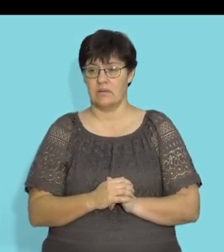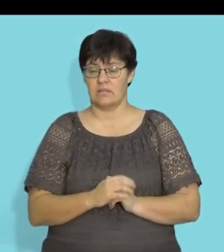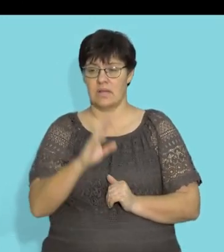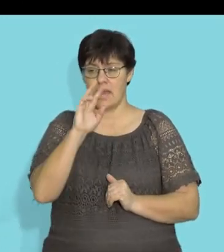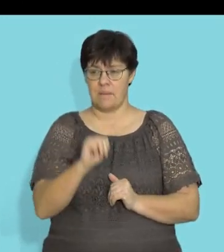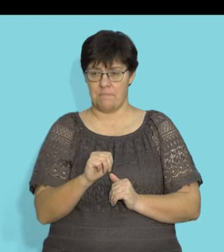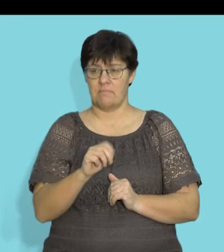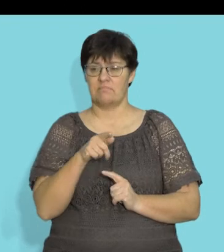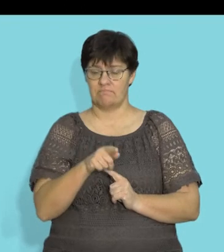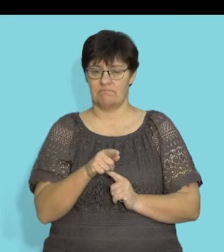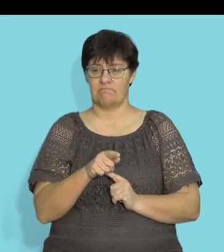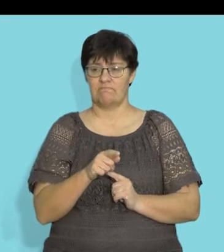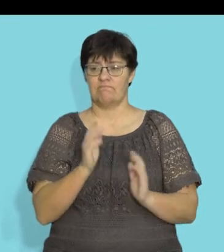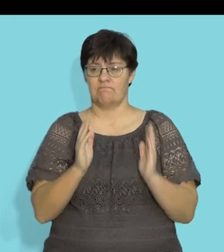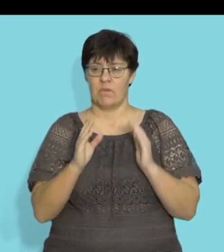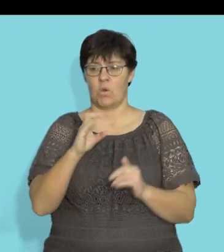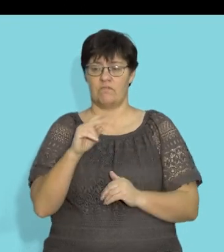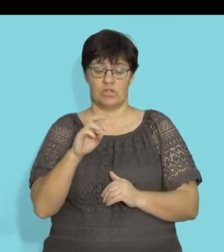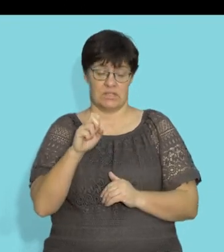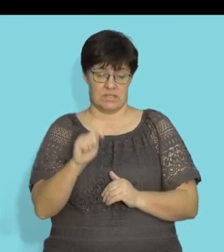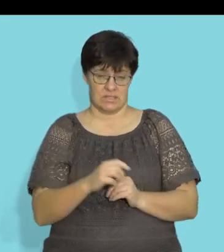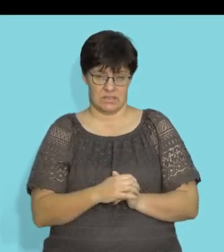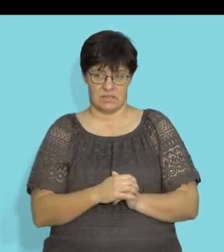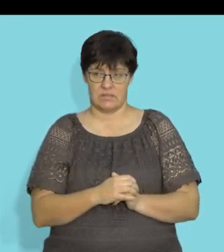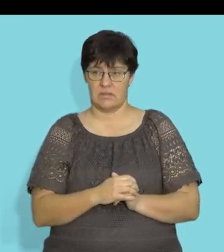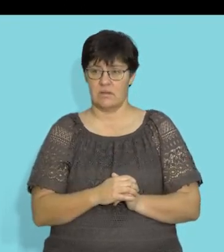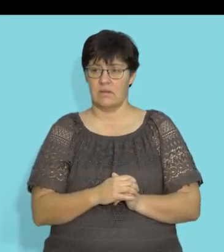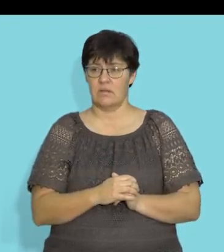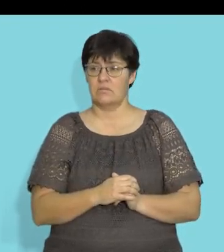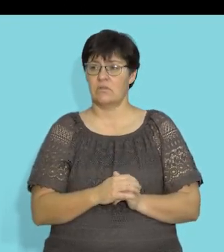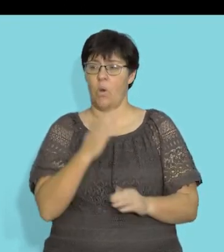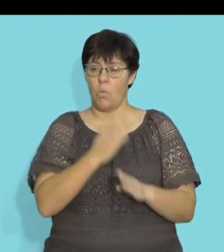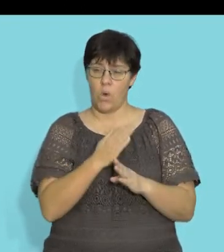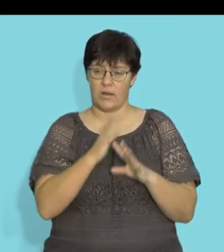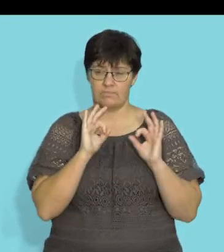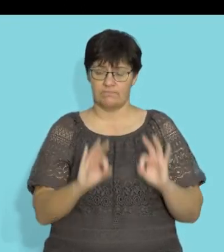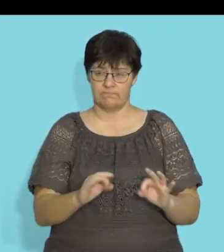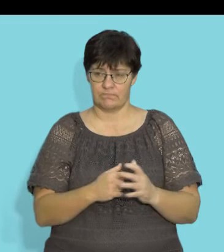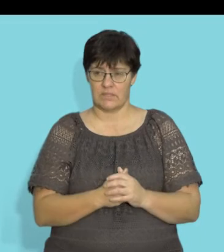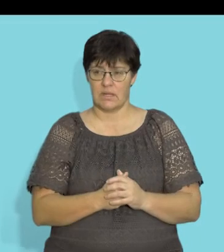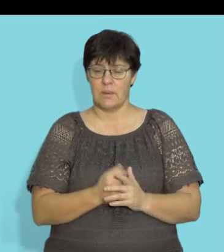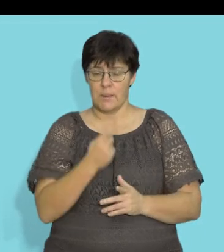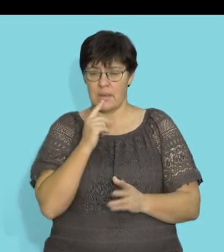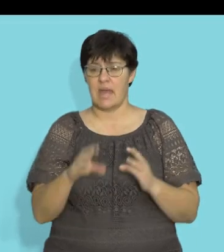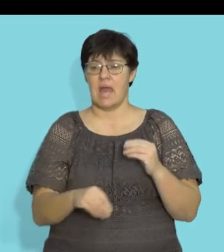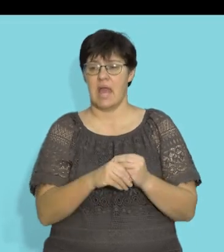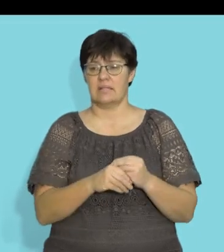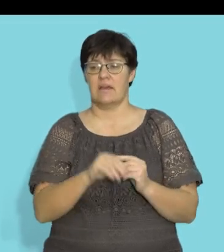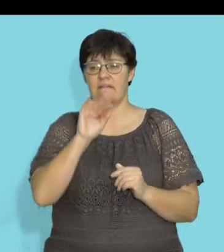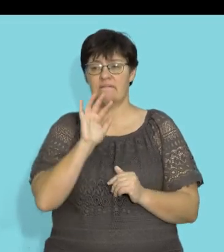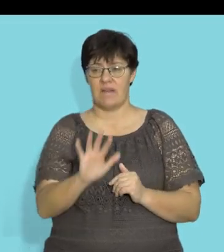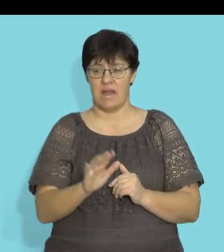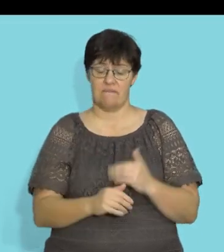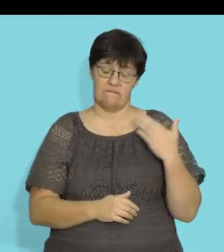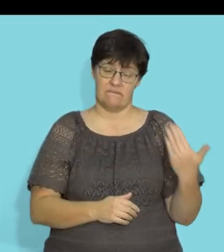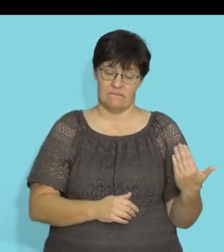is this series convergent. So in order to determine the barriers that will work, I'm going to have to add 5 to